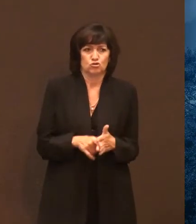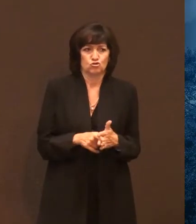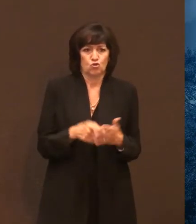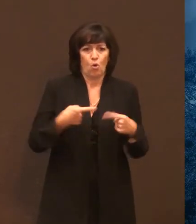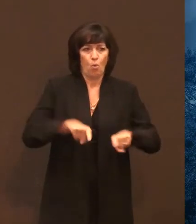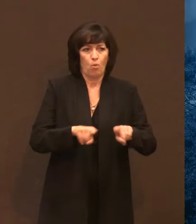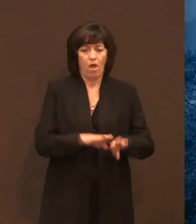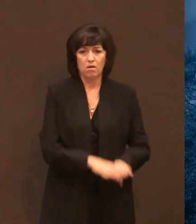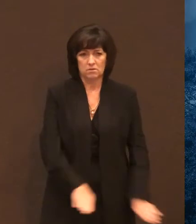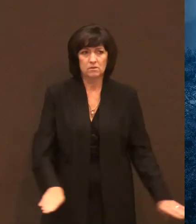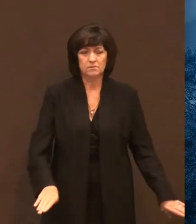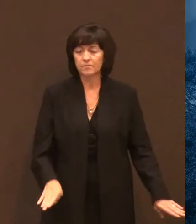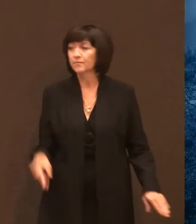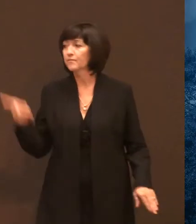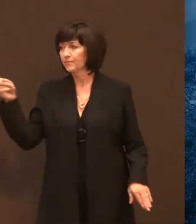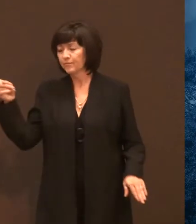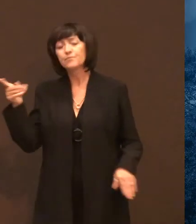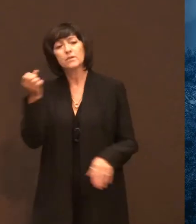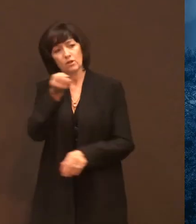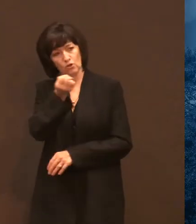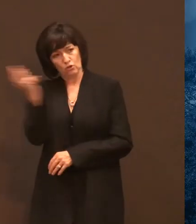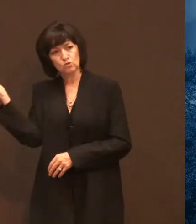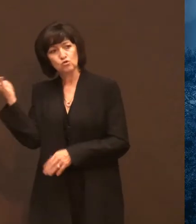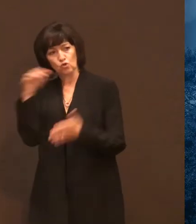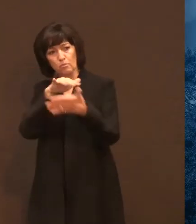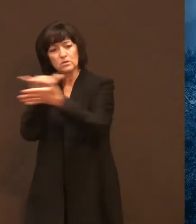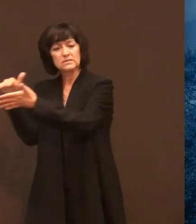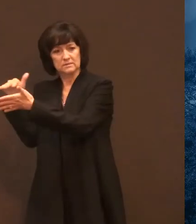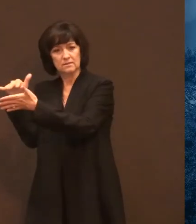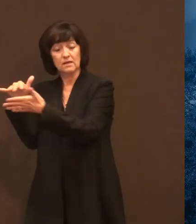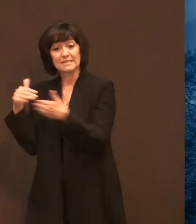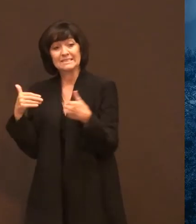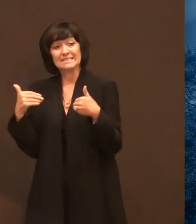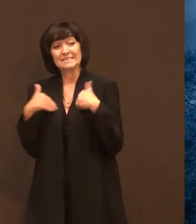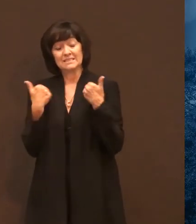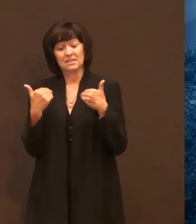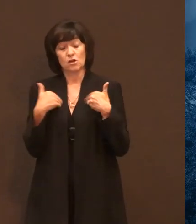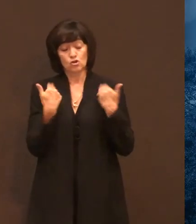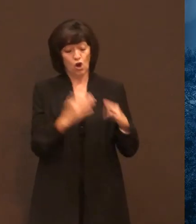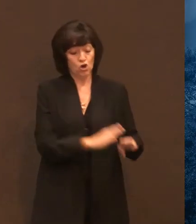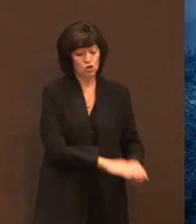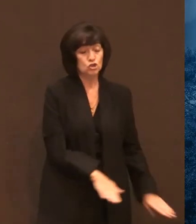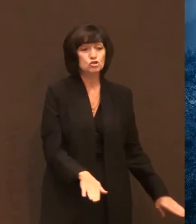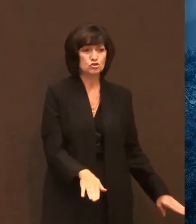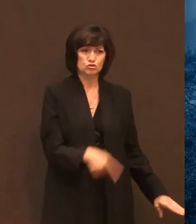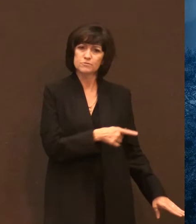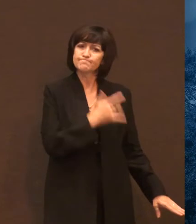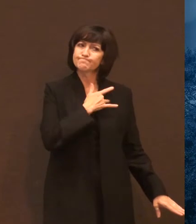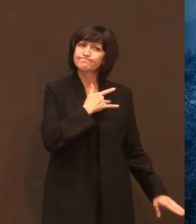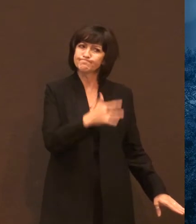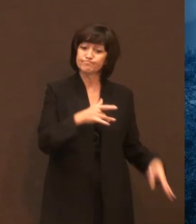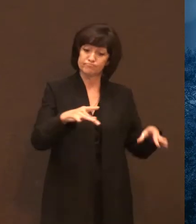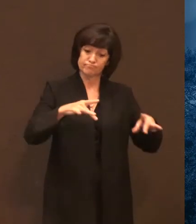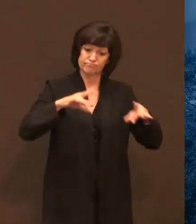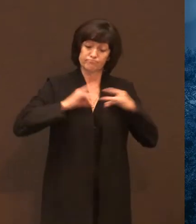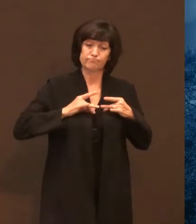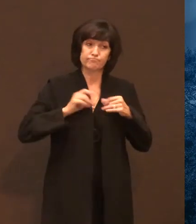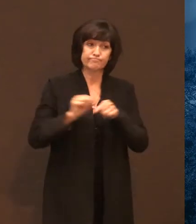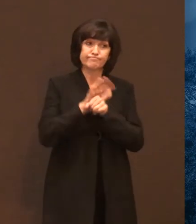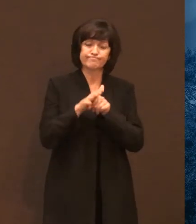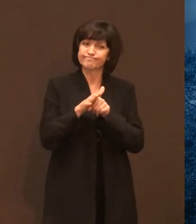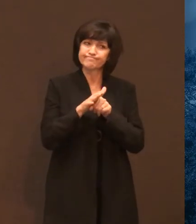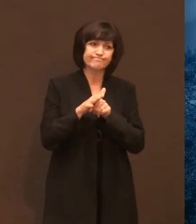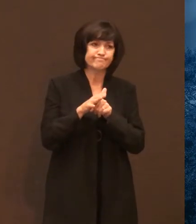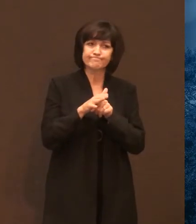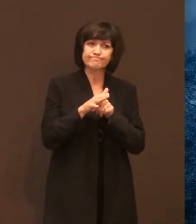are showing that younger children are less likely to become infected and possibly less